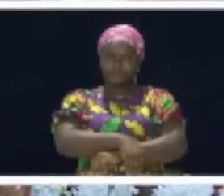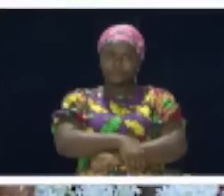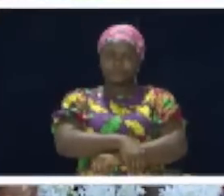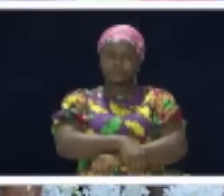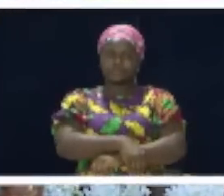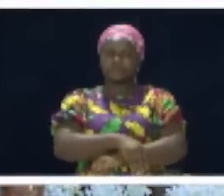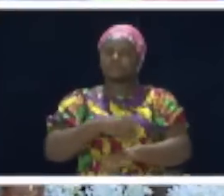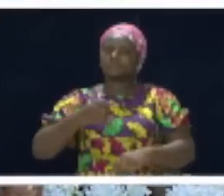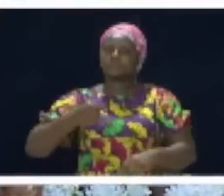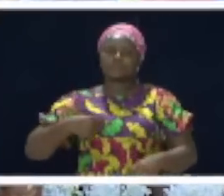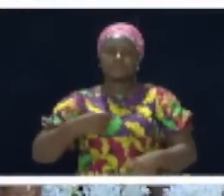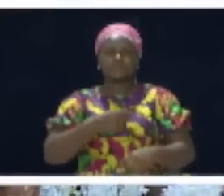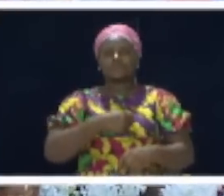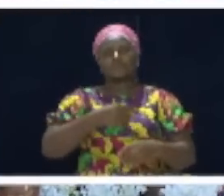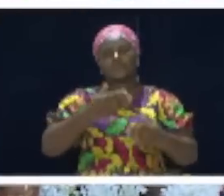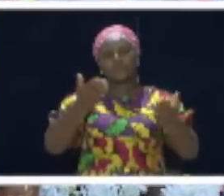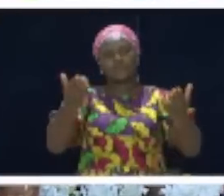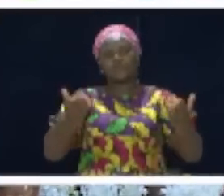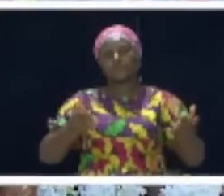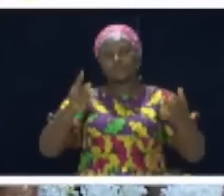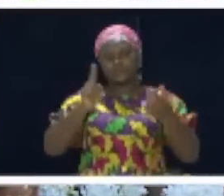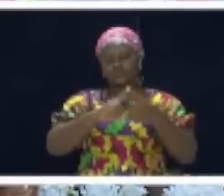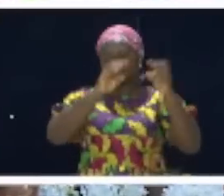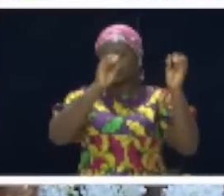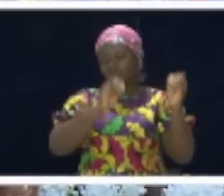we want to put into action